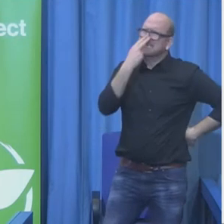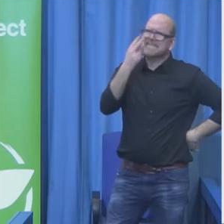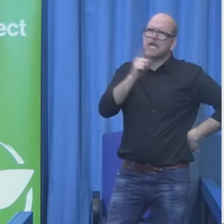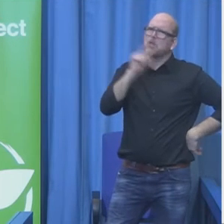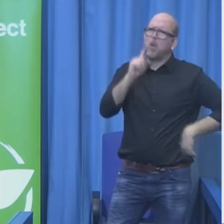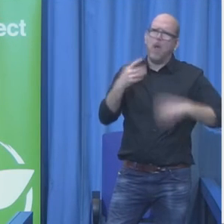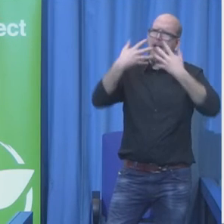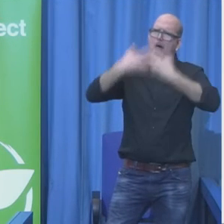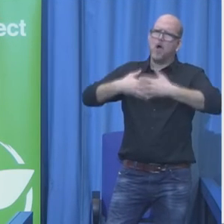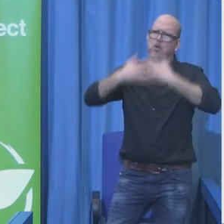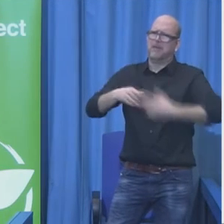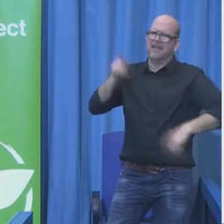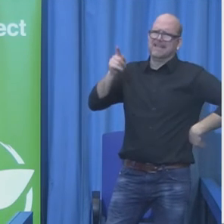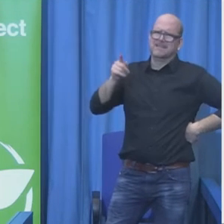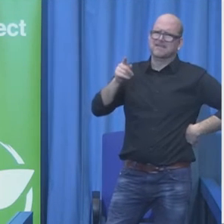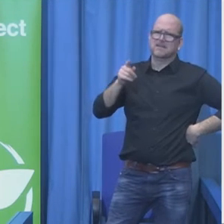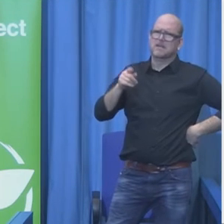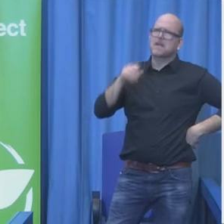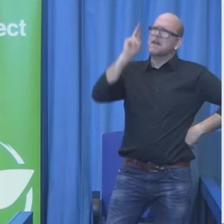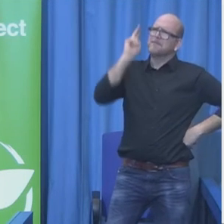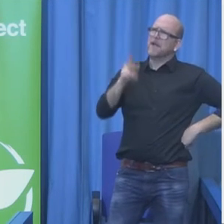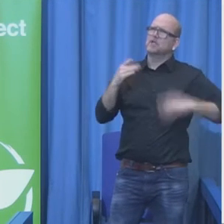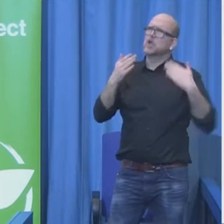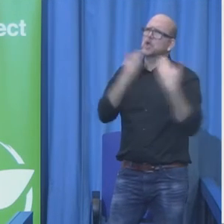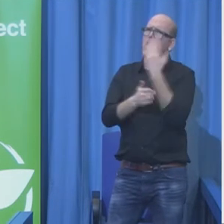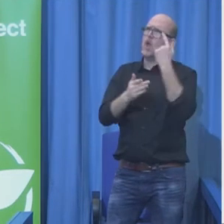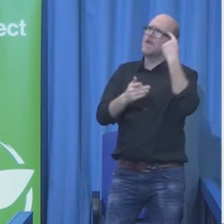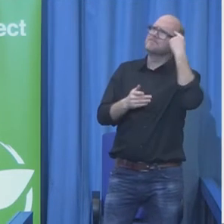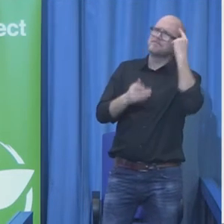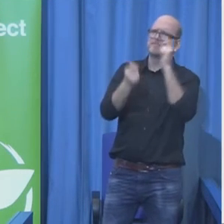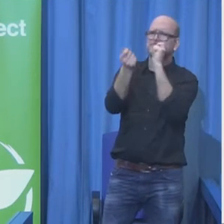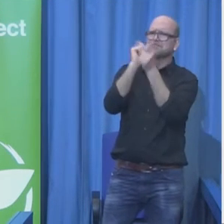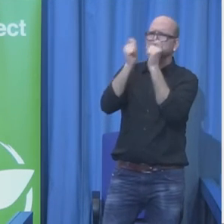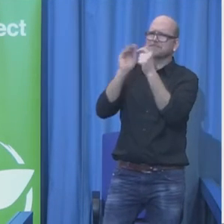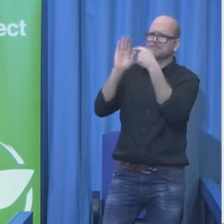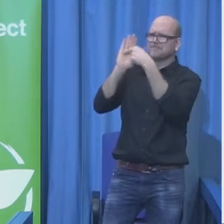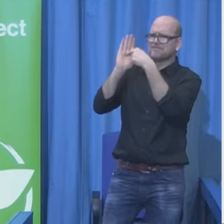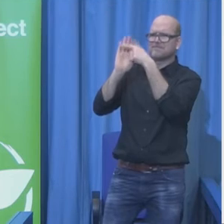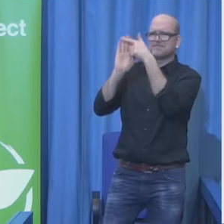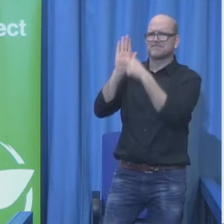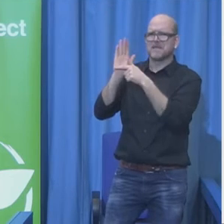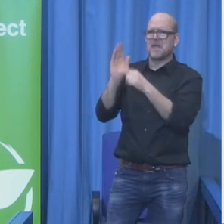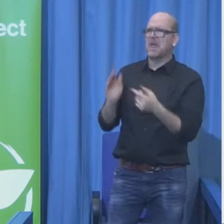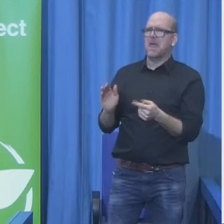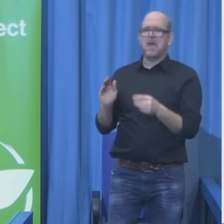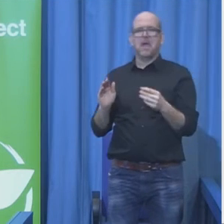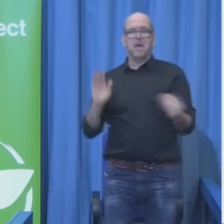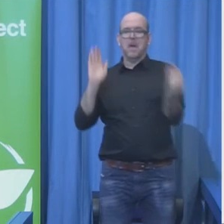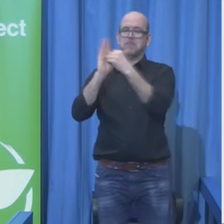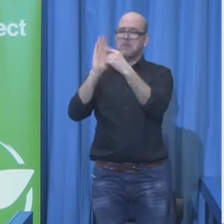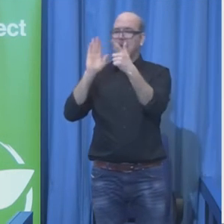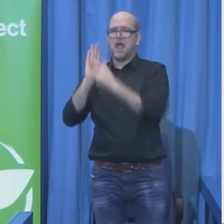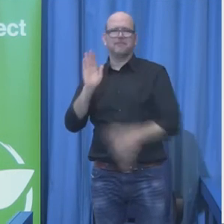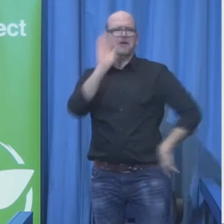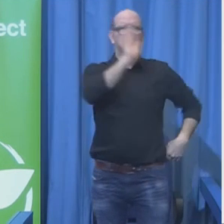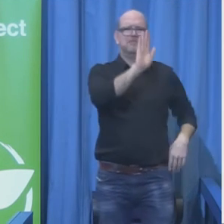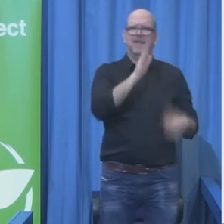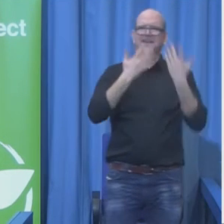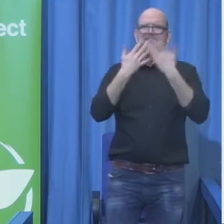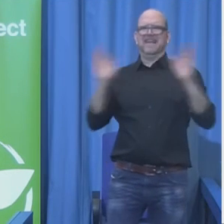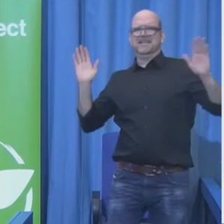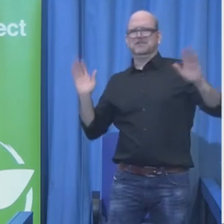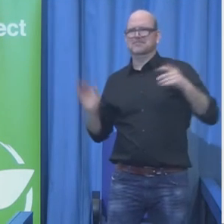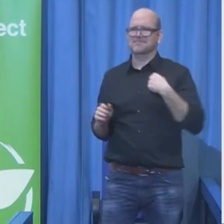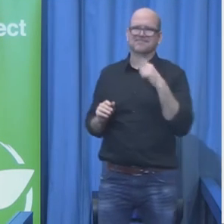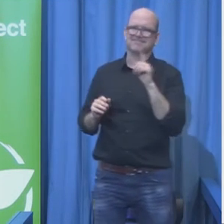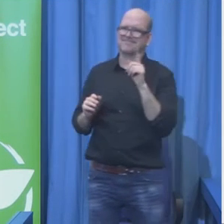explore completely new ways. I don't know which are these new ways, but I think the legal measures we